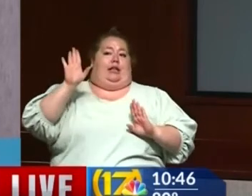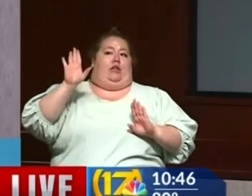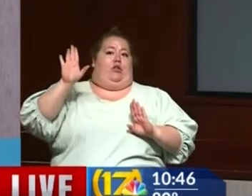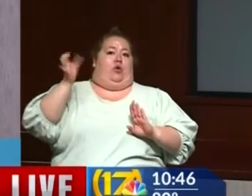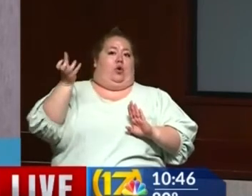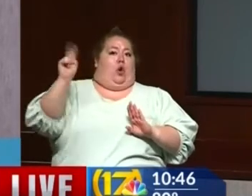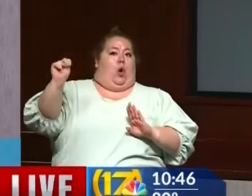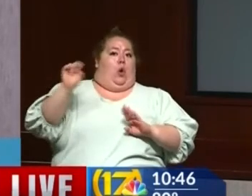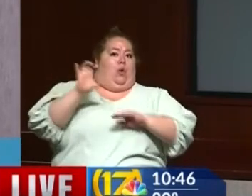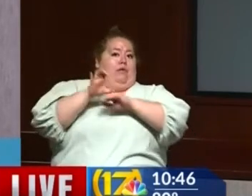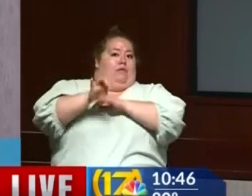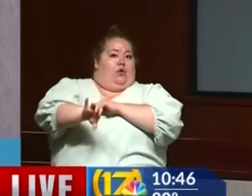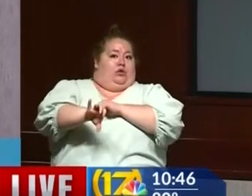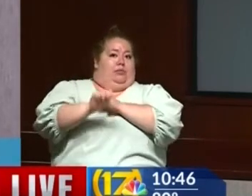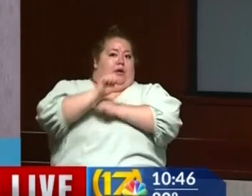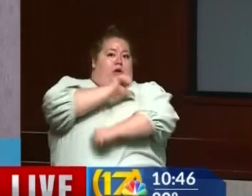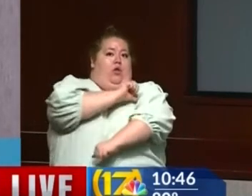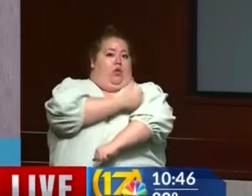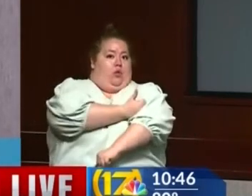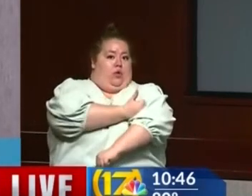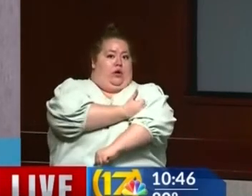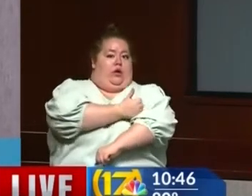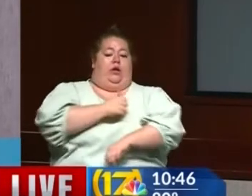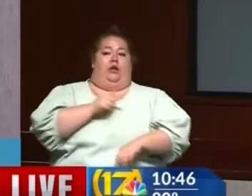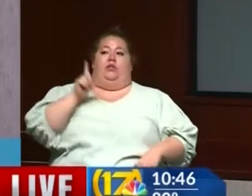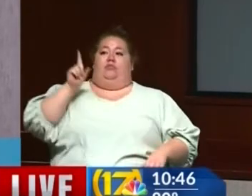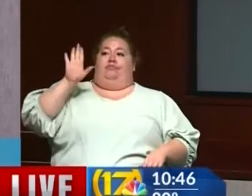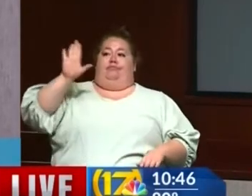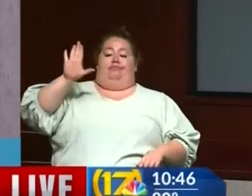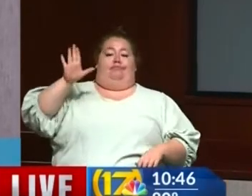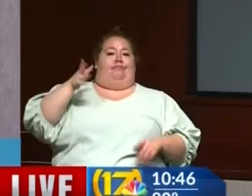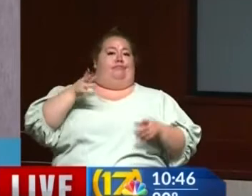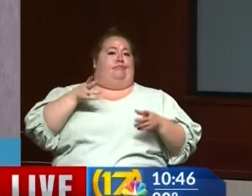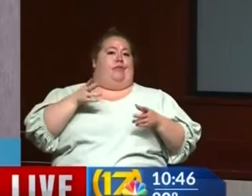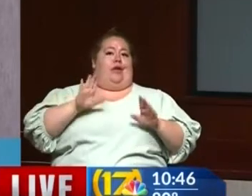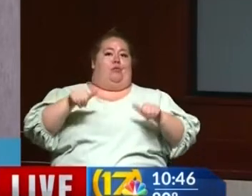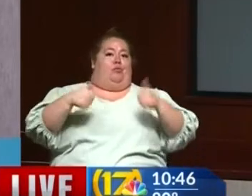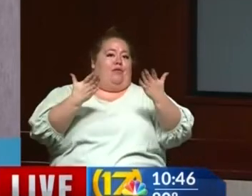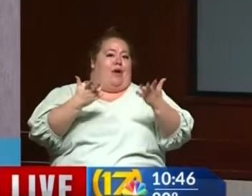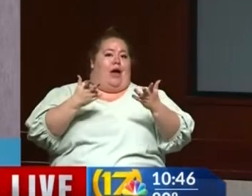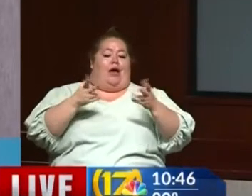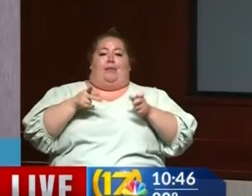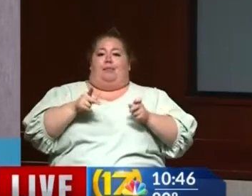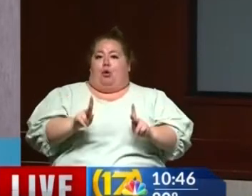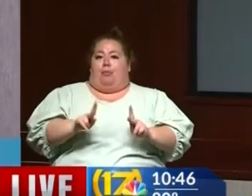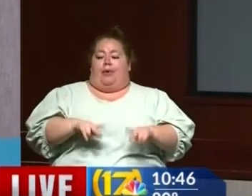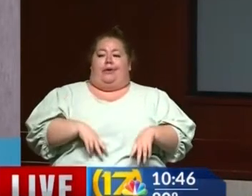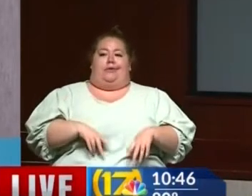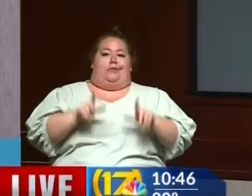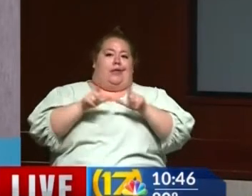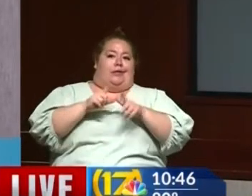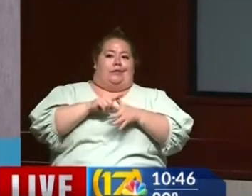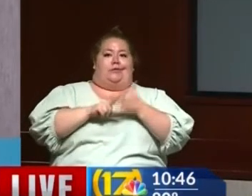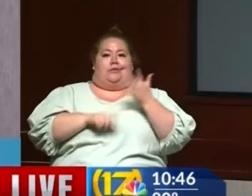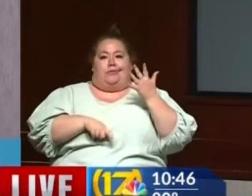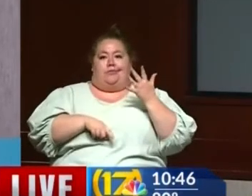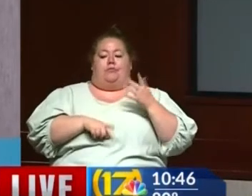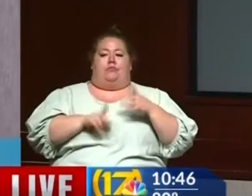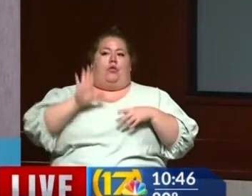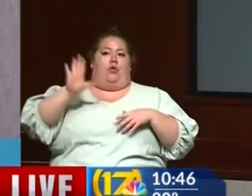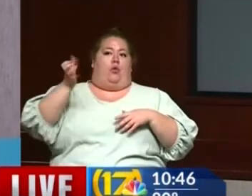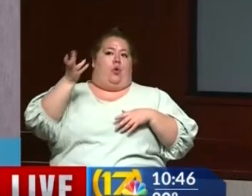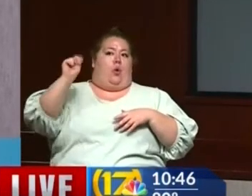have ties to many of these businesses. They issue permits. They do inspections. They have a enforcement team